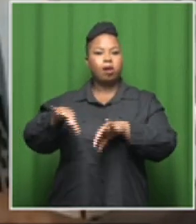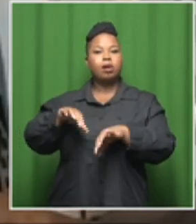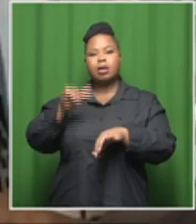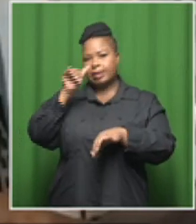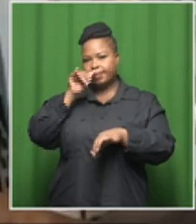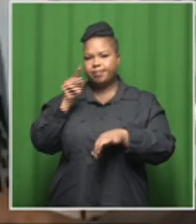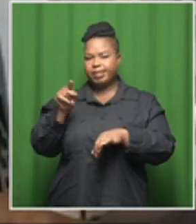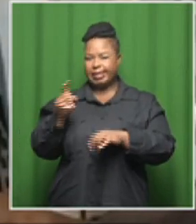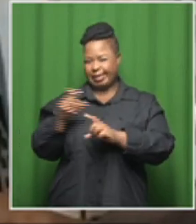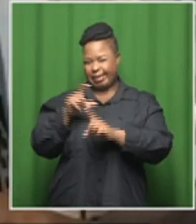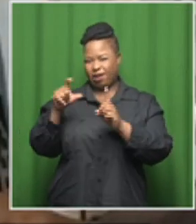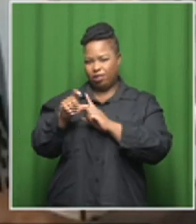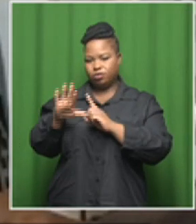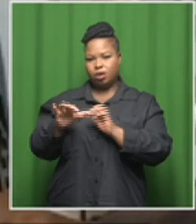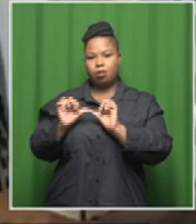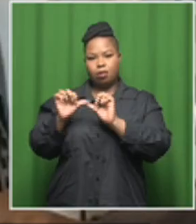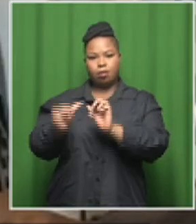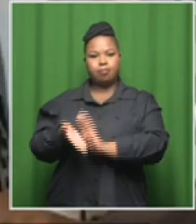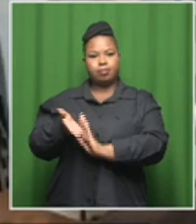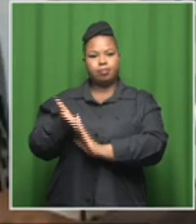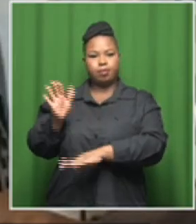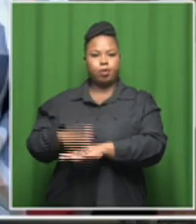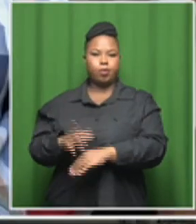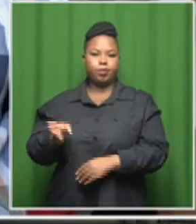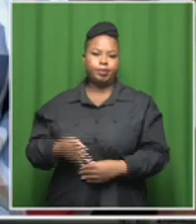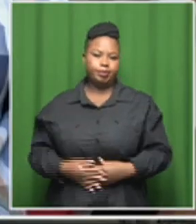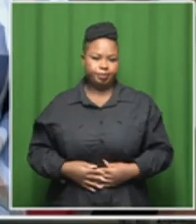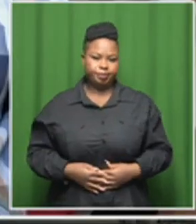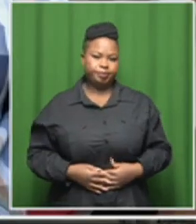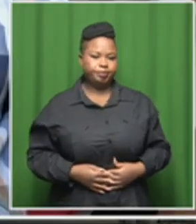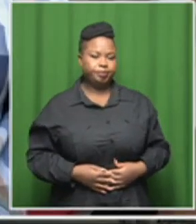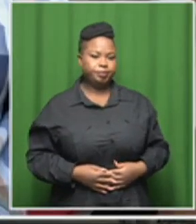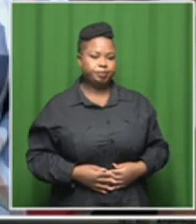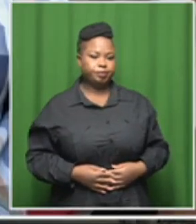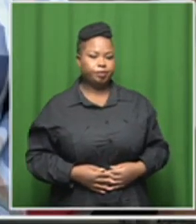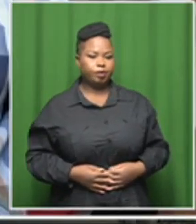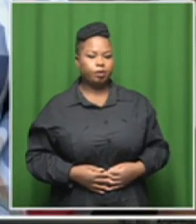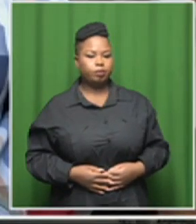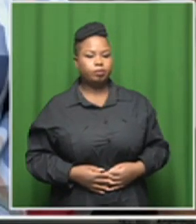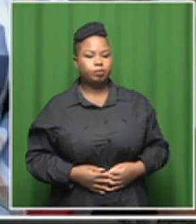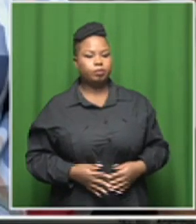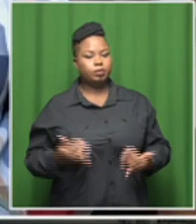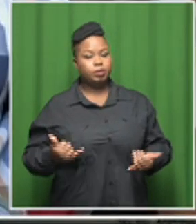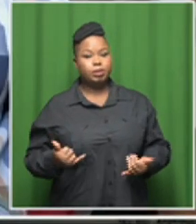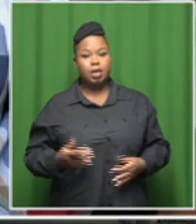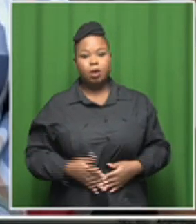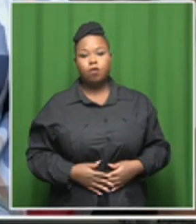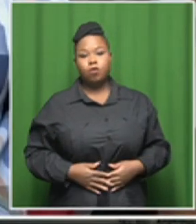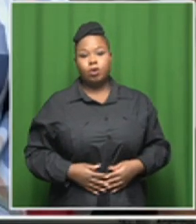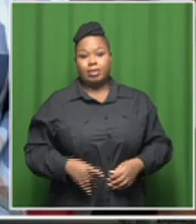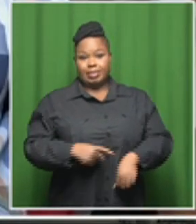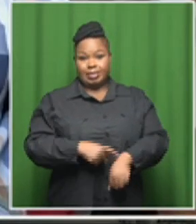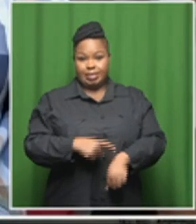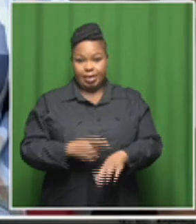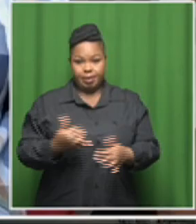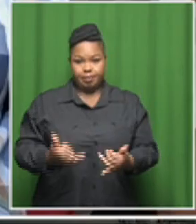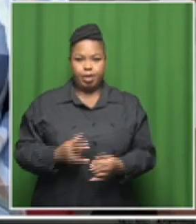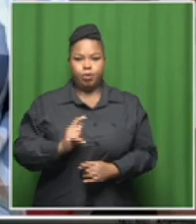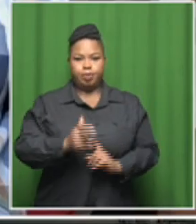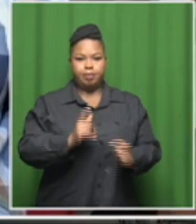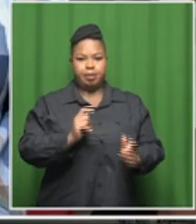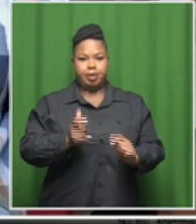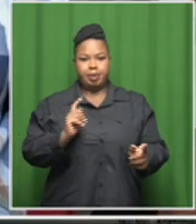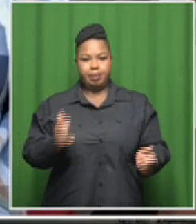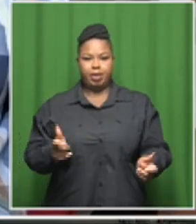Stokvel culture moving. Andrew, let's now talk about Stokvel payouts. It's that season, and